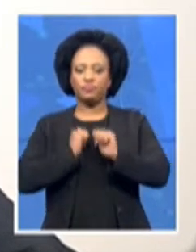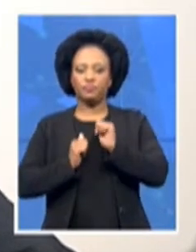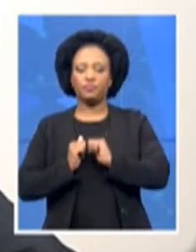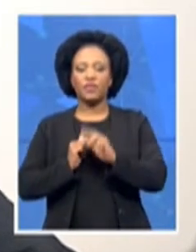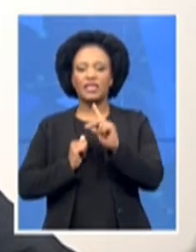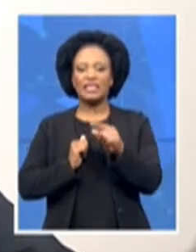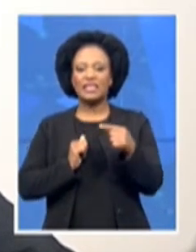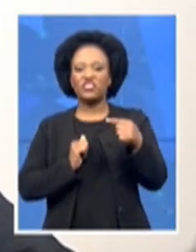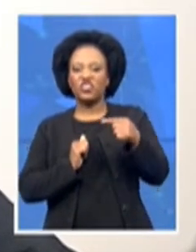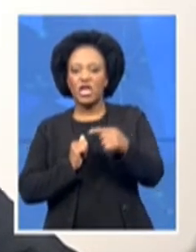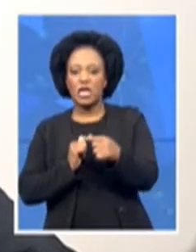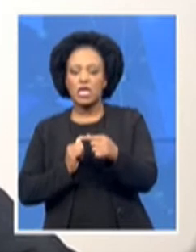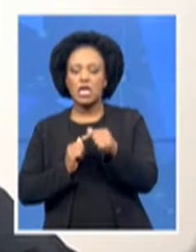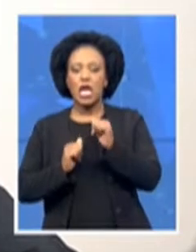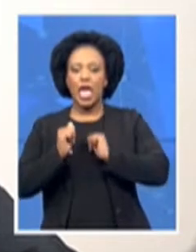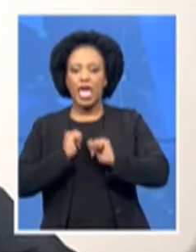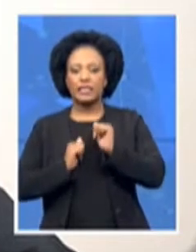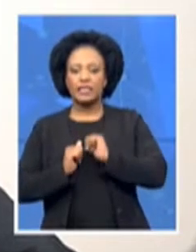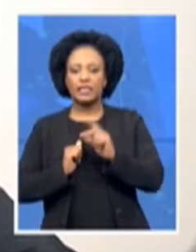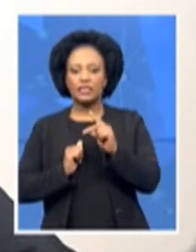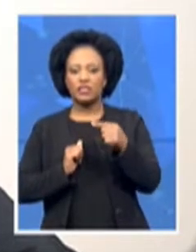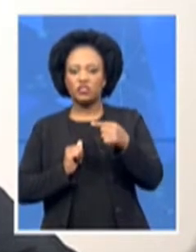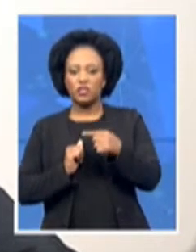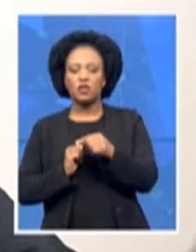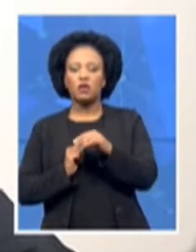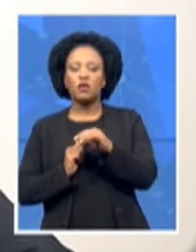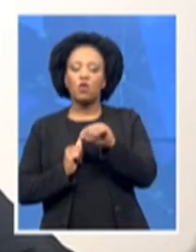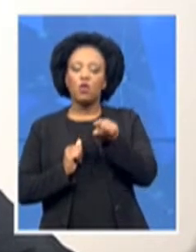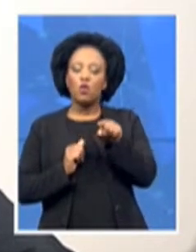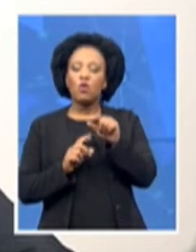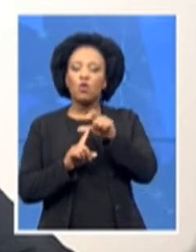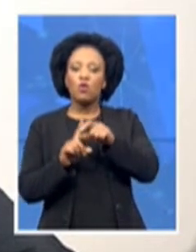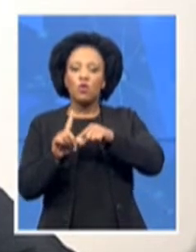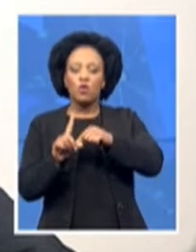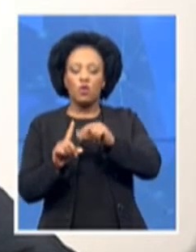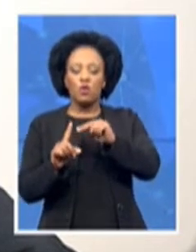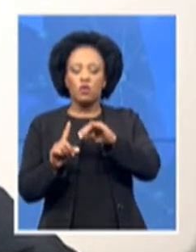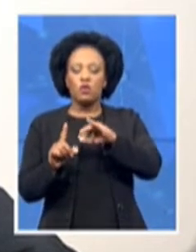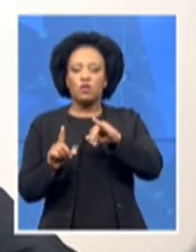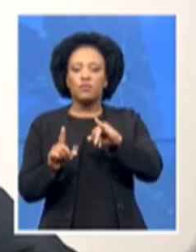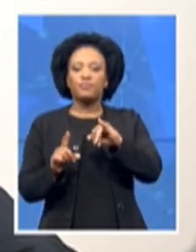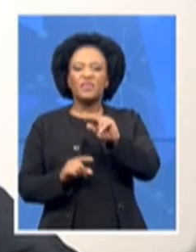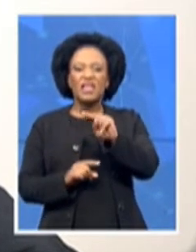working very hard to make sure that we can present